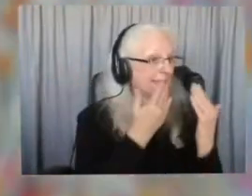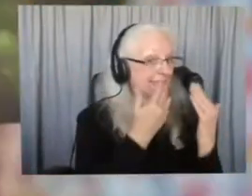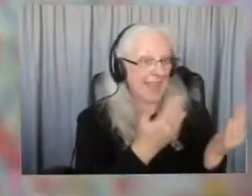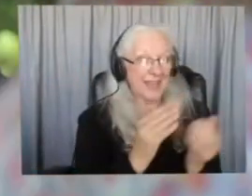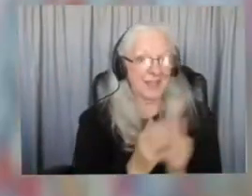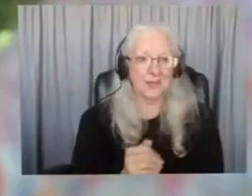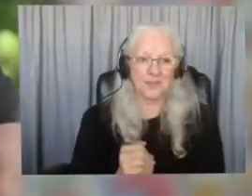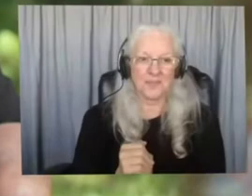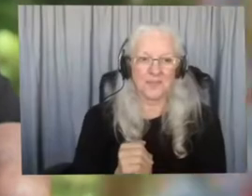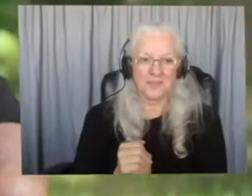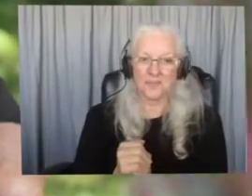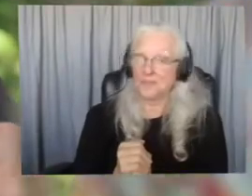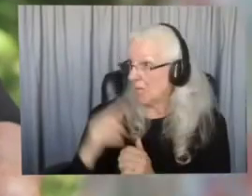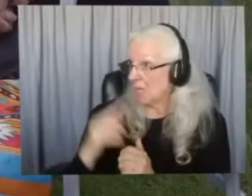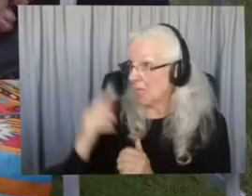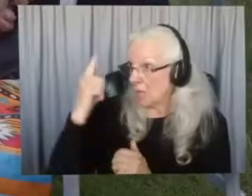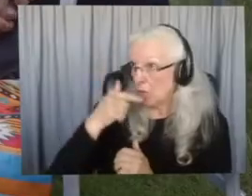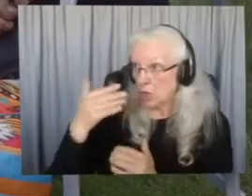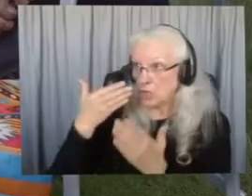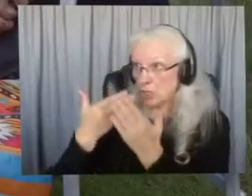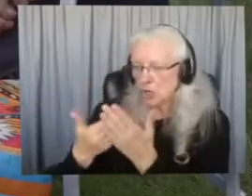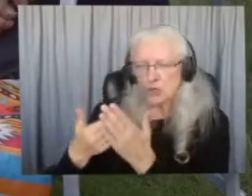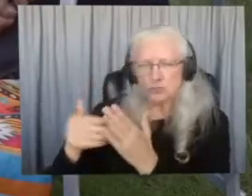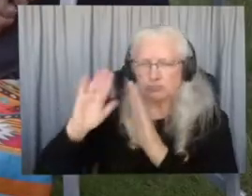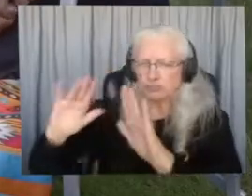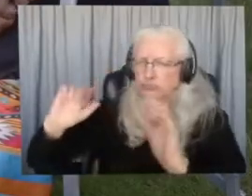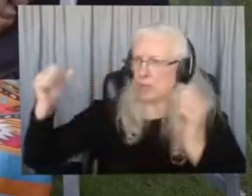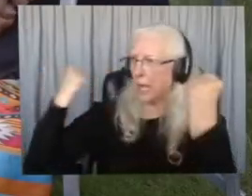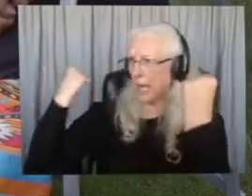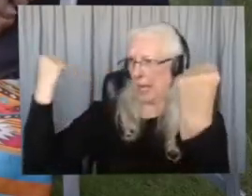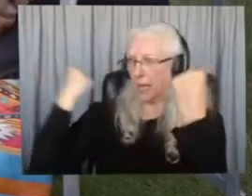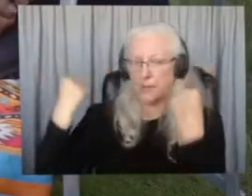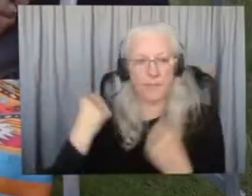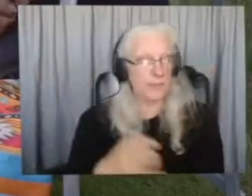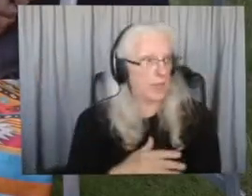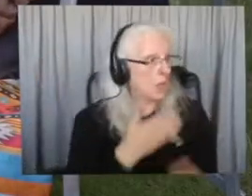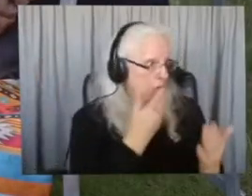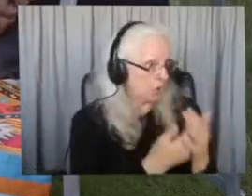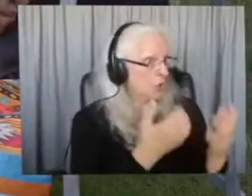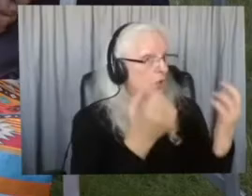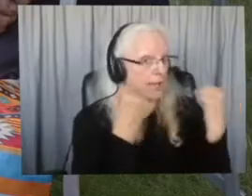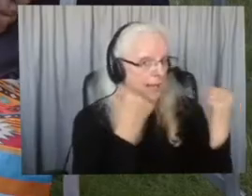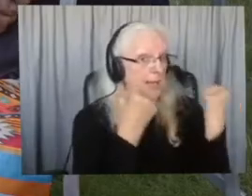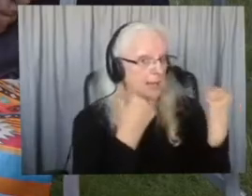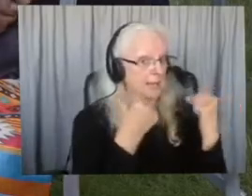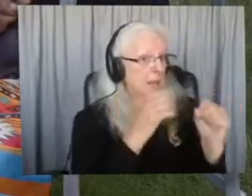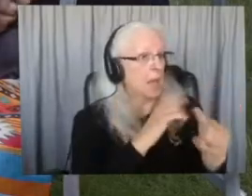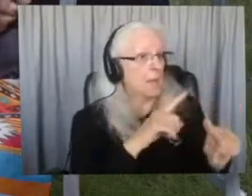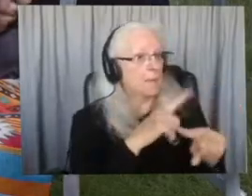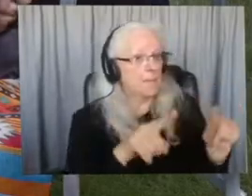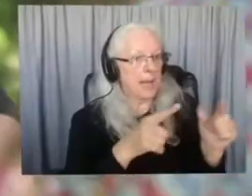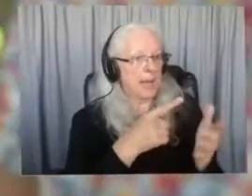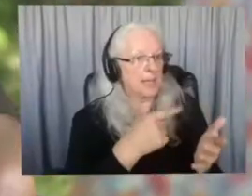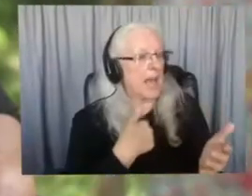Looks like great exercise. Not only is it great exercise, it's what keeps me connected to my Métis